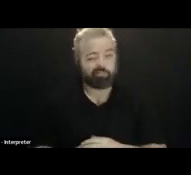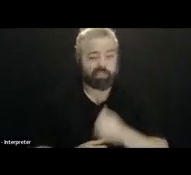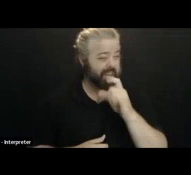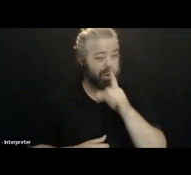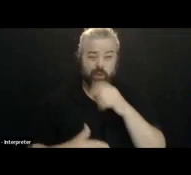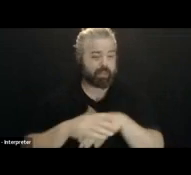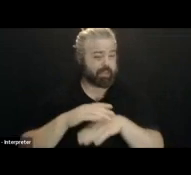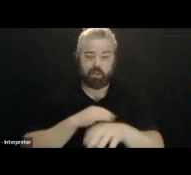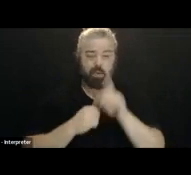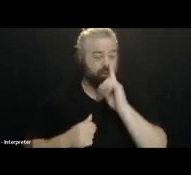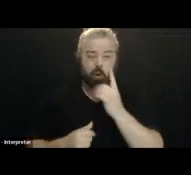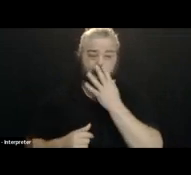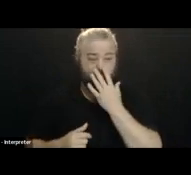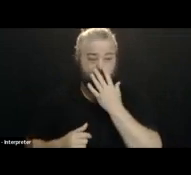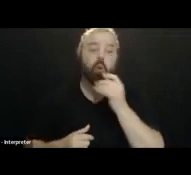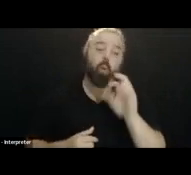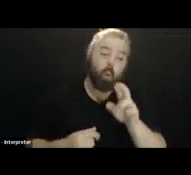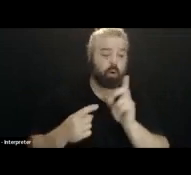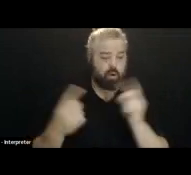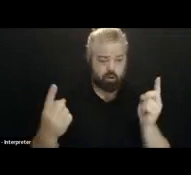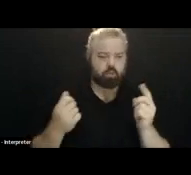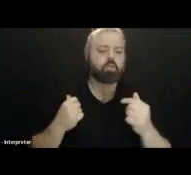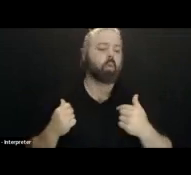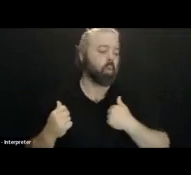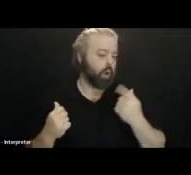of color or contrast. So I have set